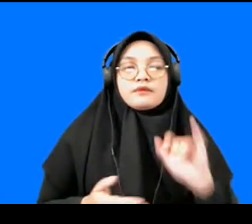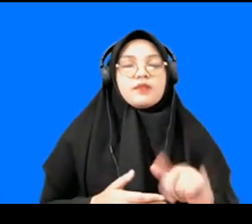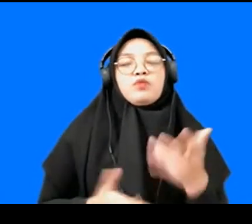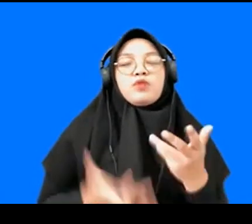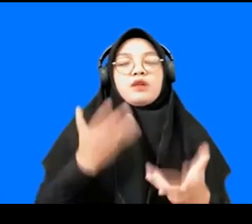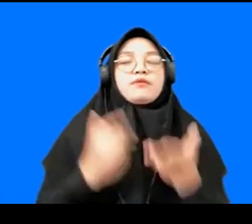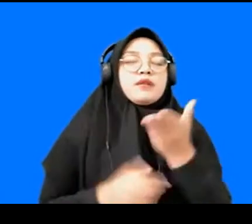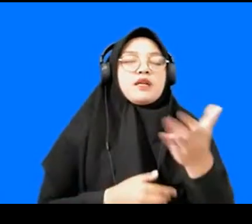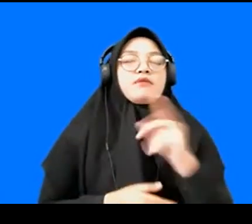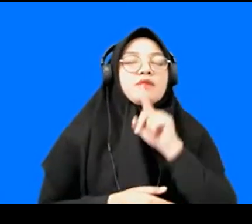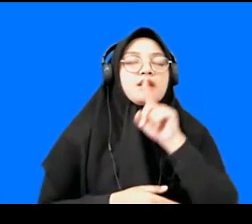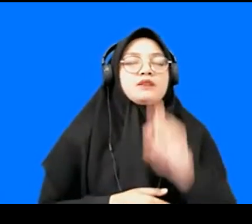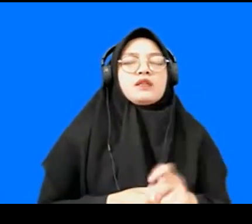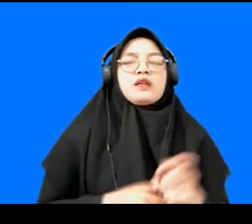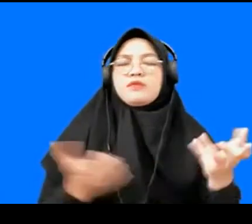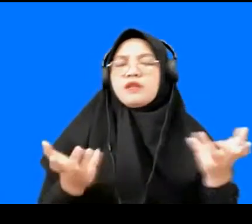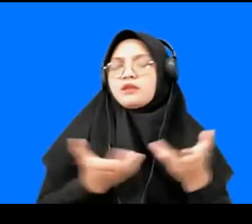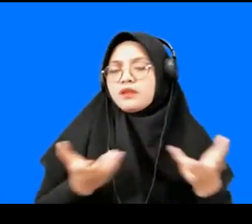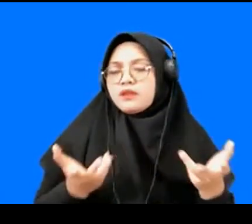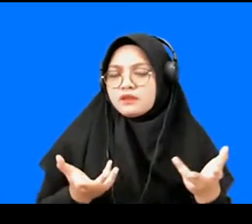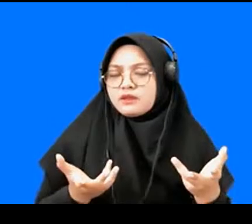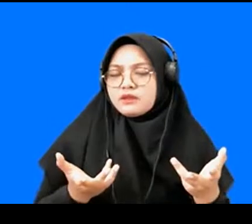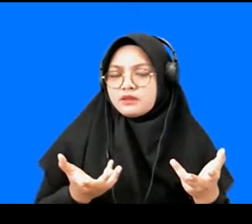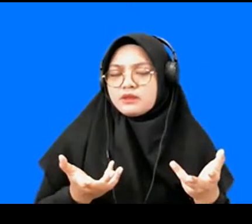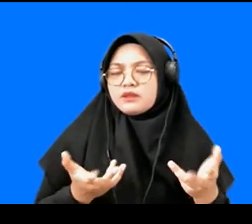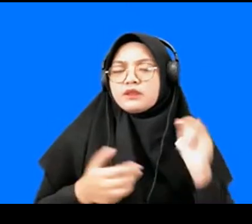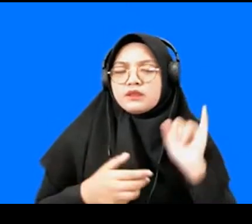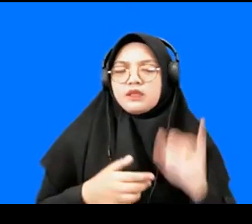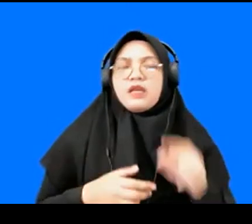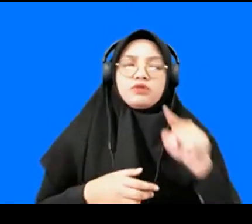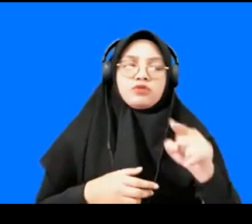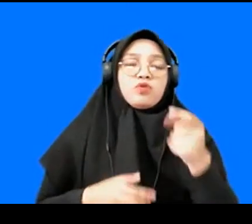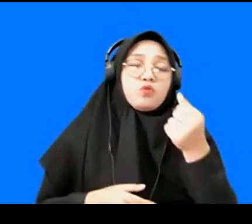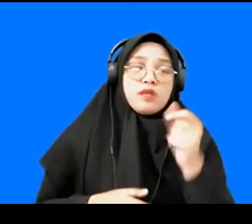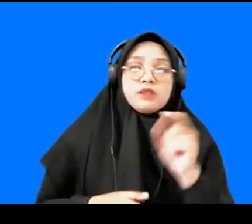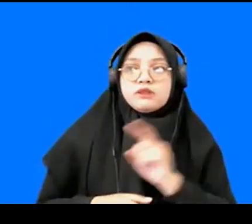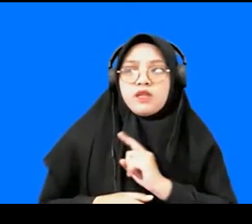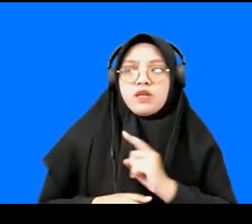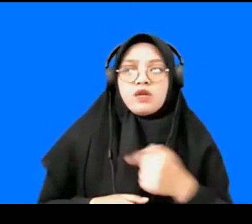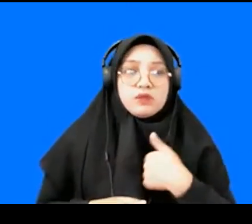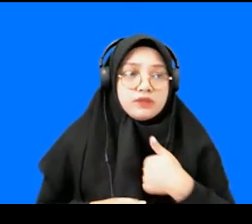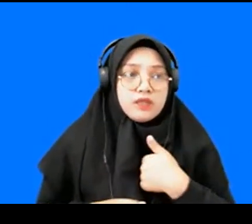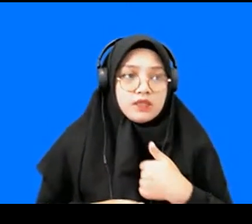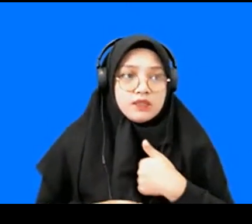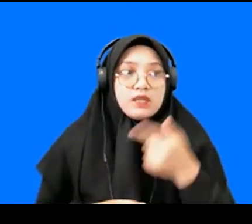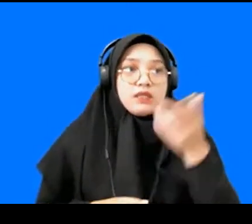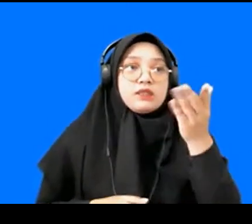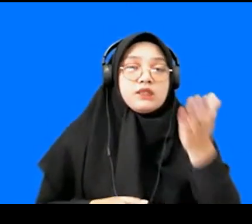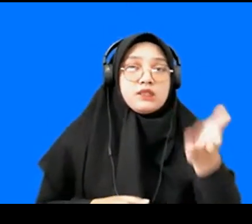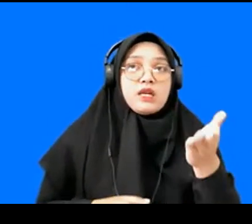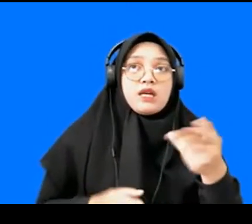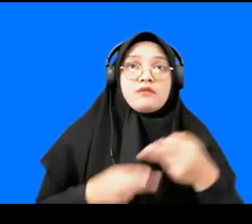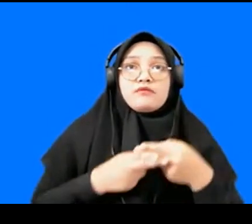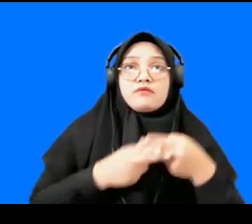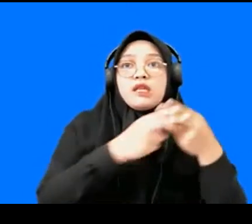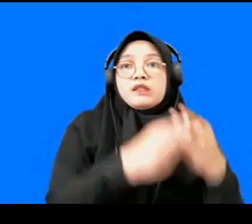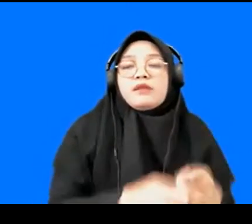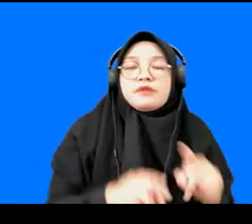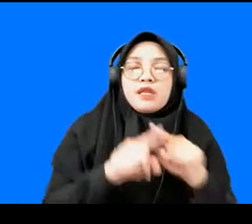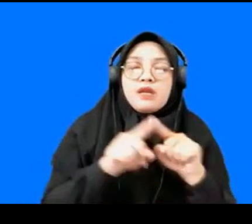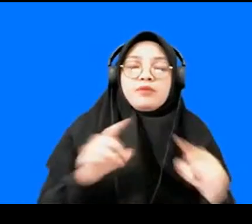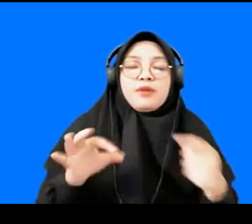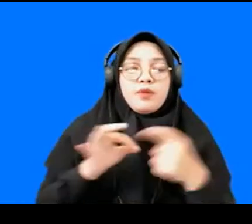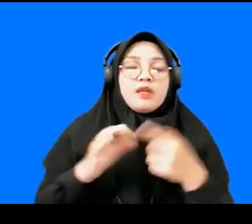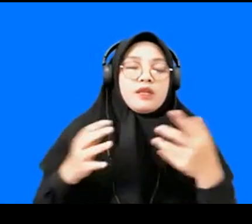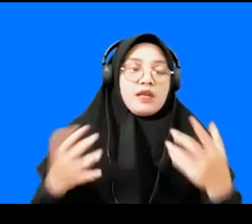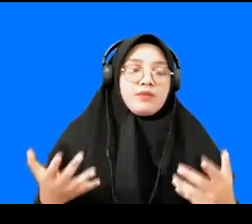favor. It was my money which we have bought. But the point is that the fact that it was a joint property, even for the purpose